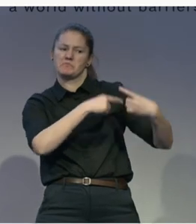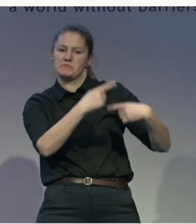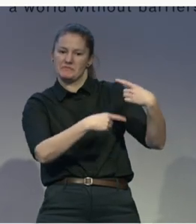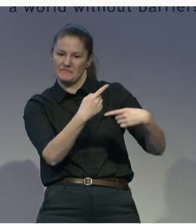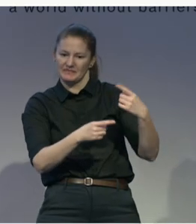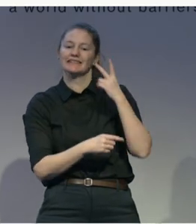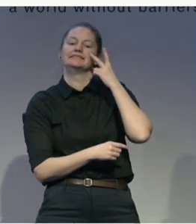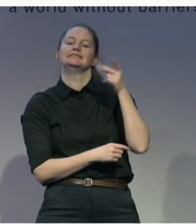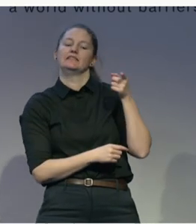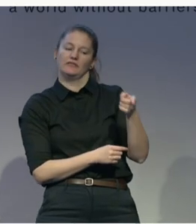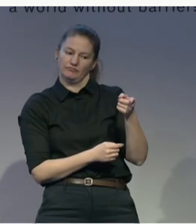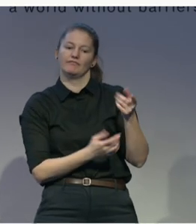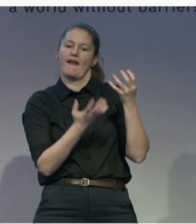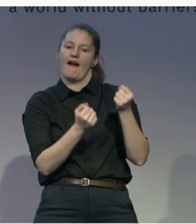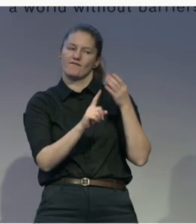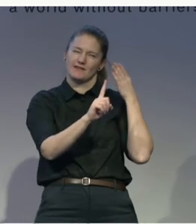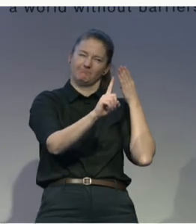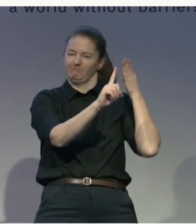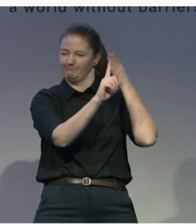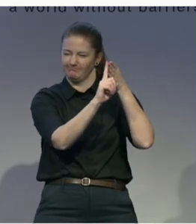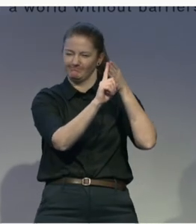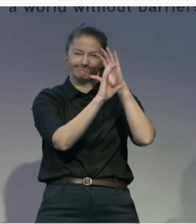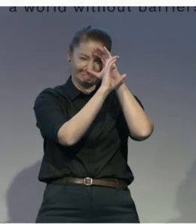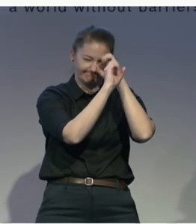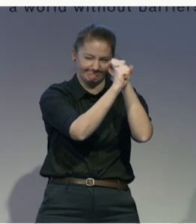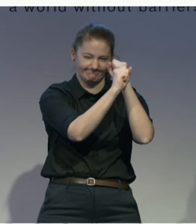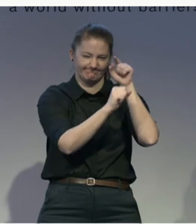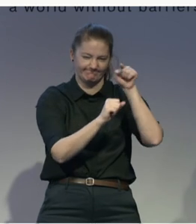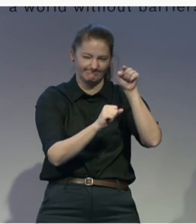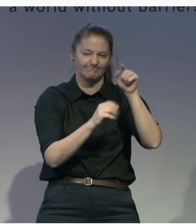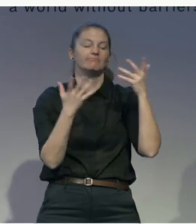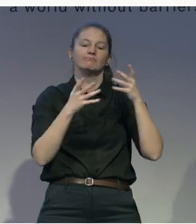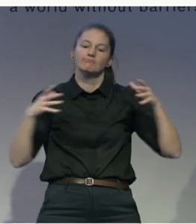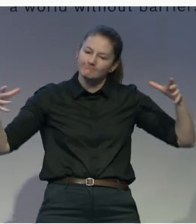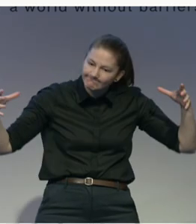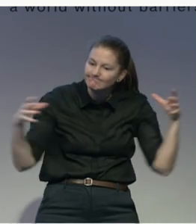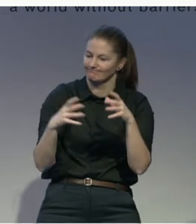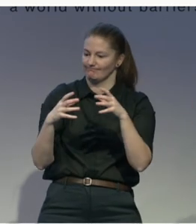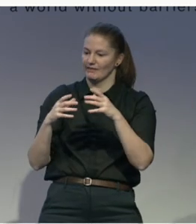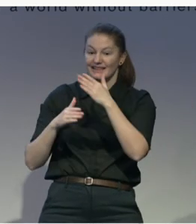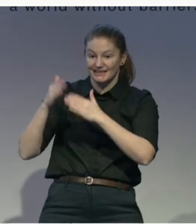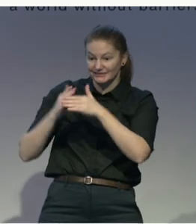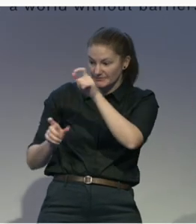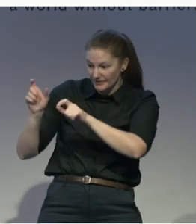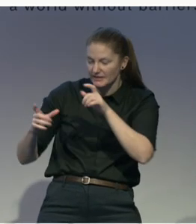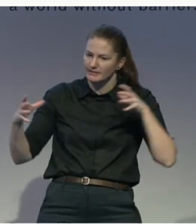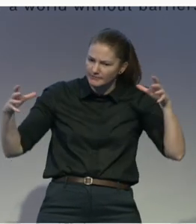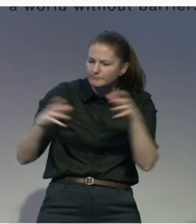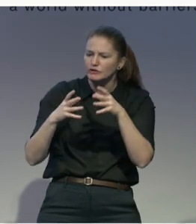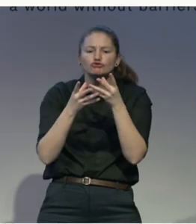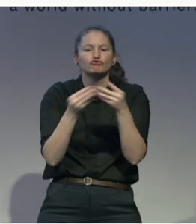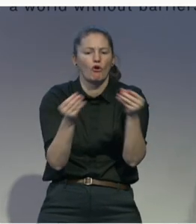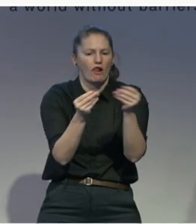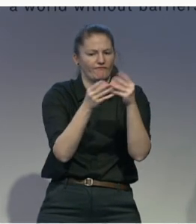of your project was on co-creating solutions for people with disabilities to hear their wishes and their wants and